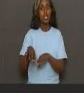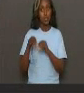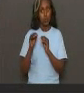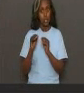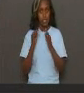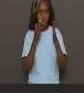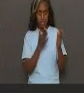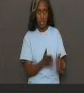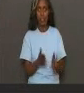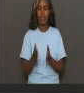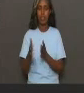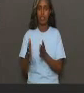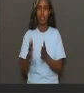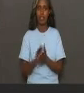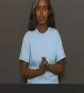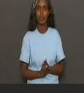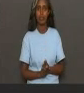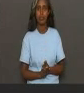Students, let's get ready.